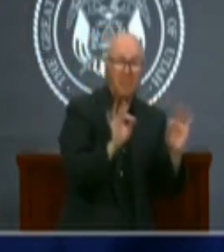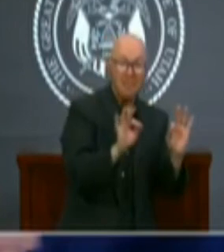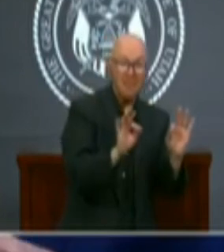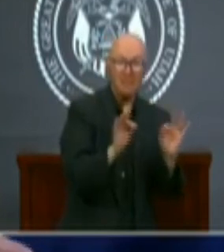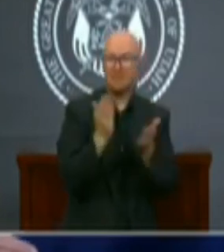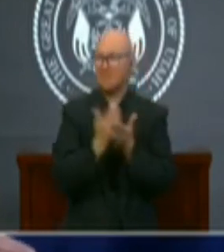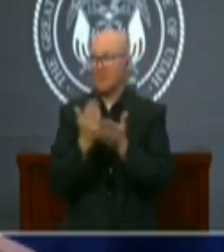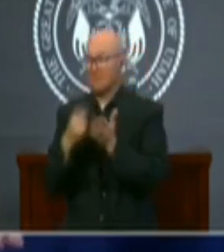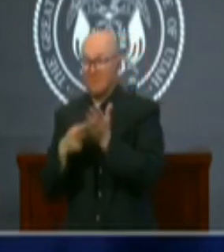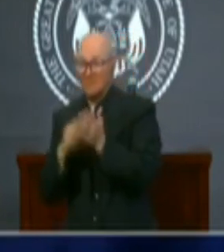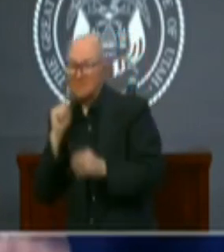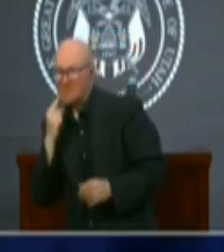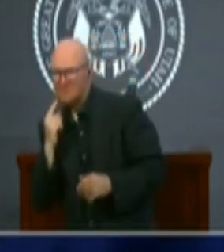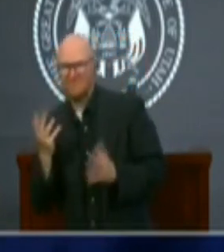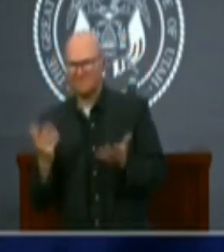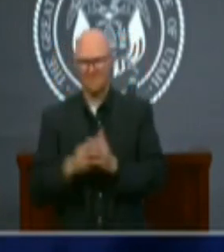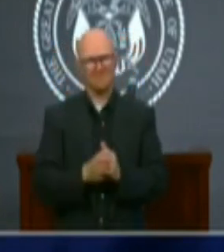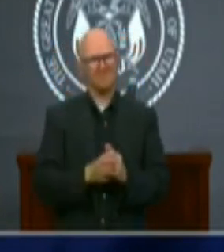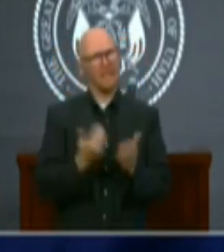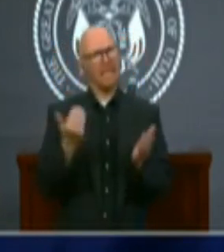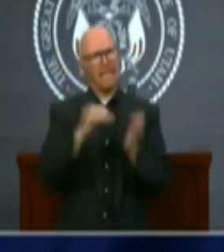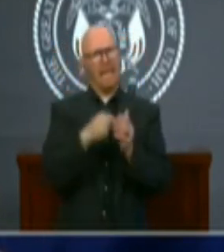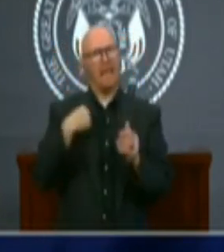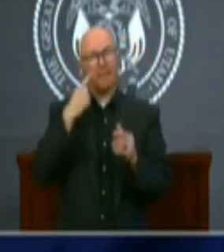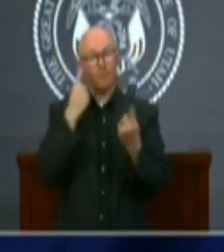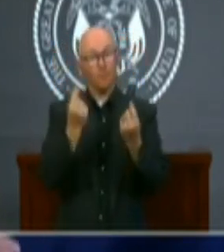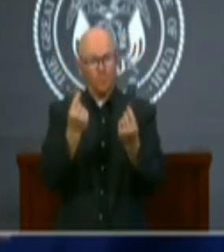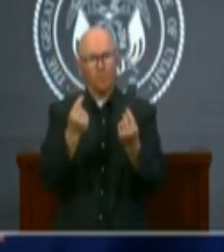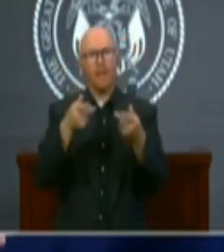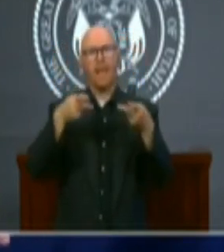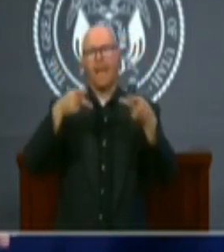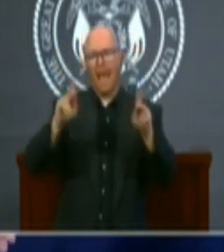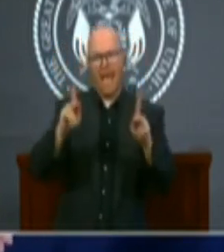just say, hey, let's just look at the conditions. Let's let the weather